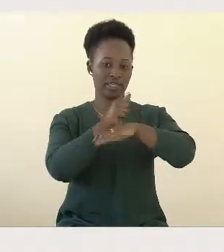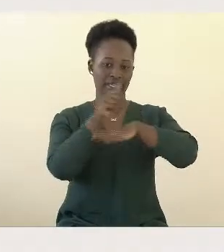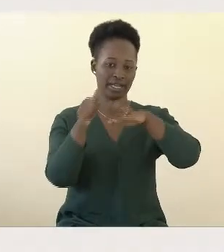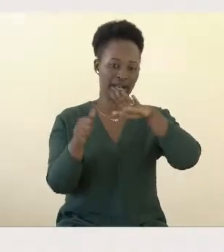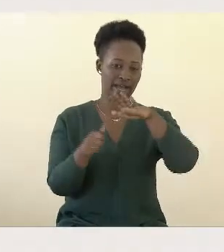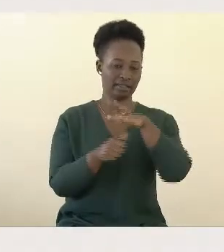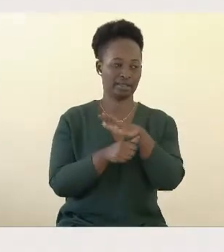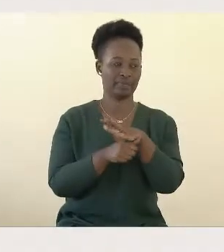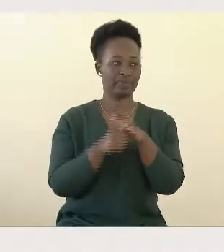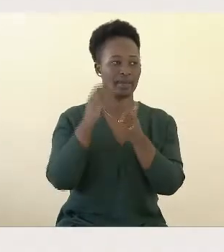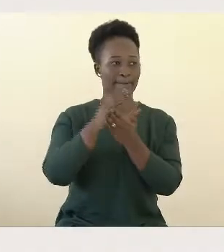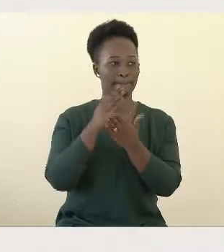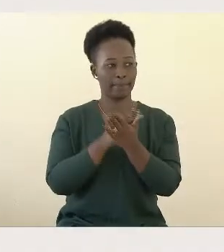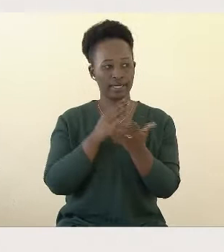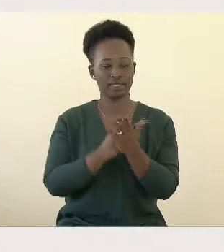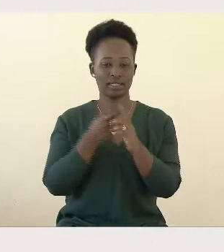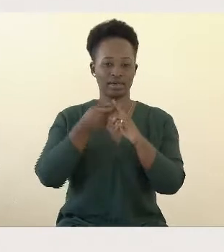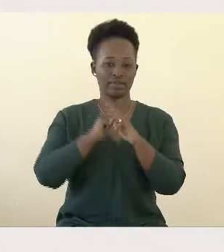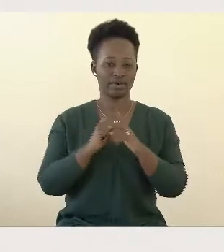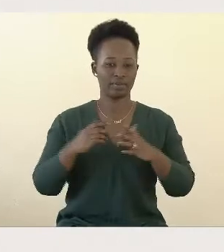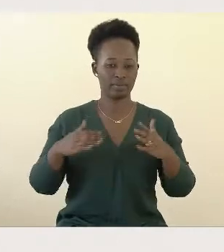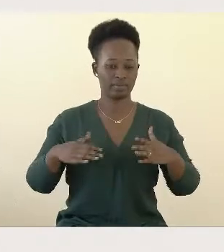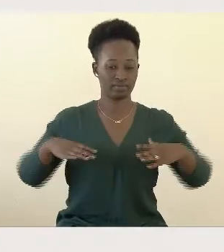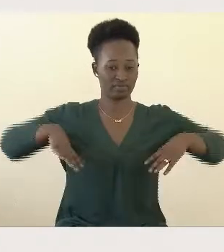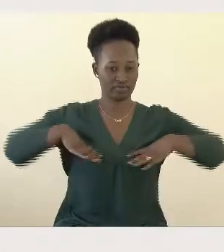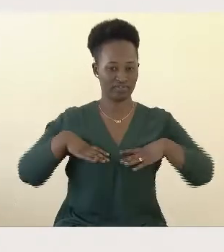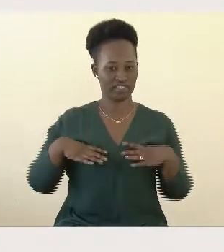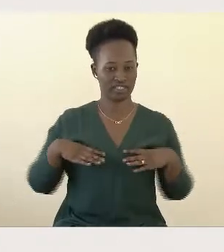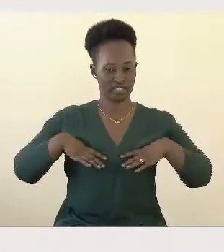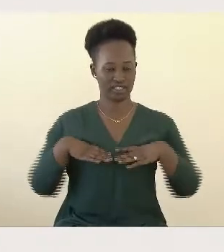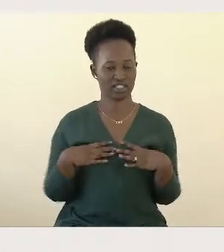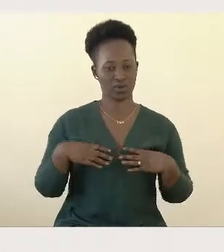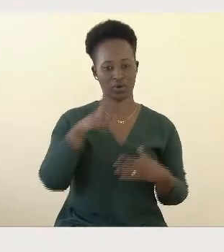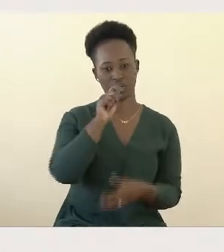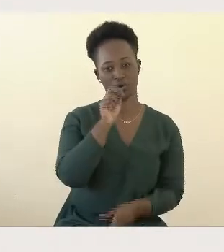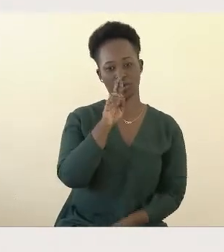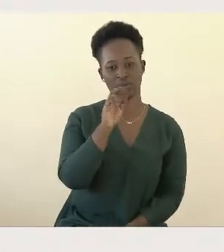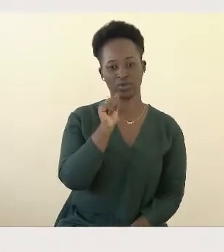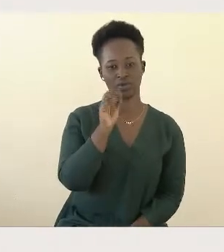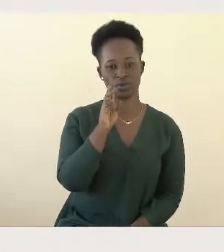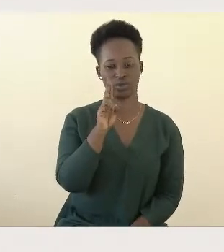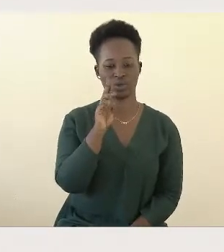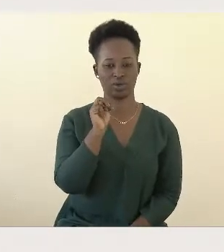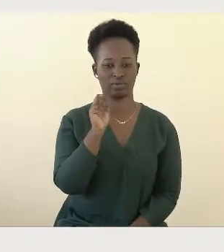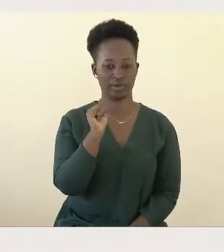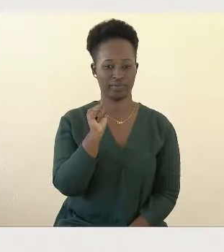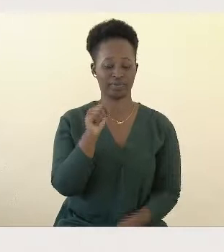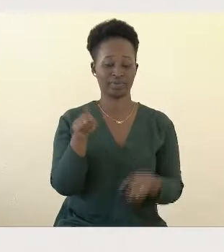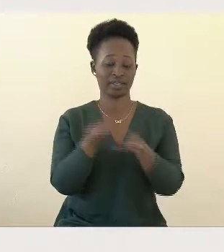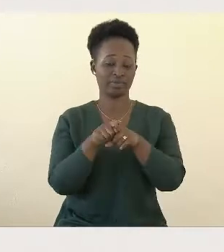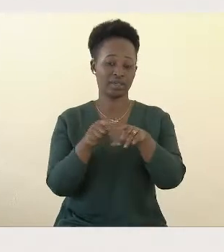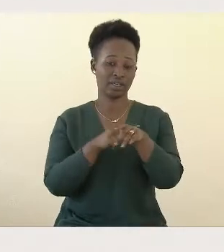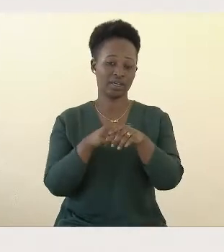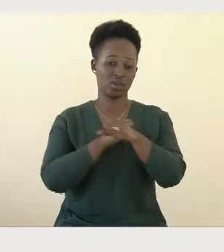allying parts from physical trauma. So it means that the skin is responsible for protecting